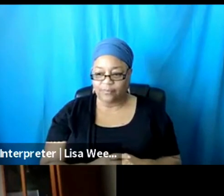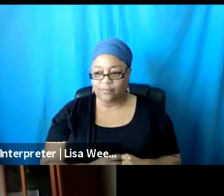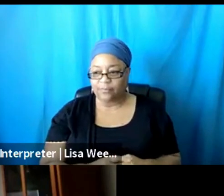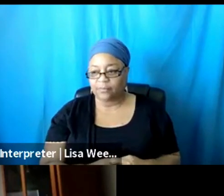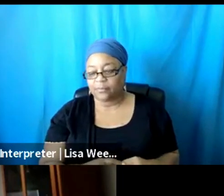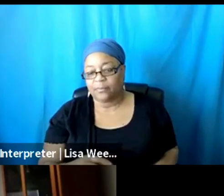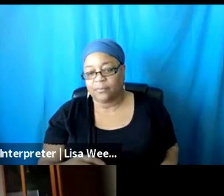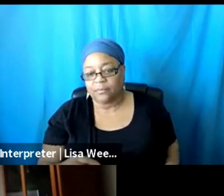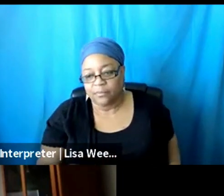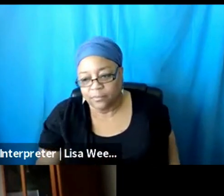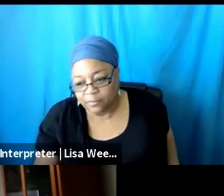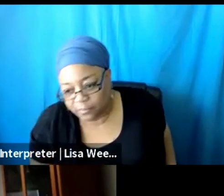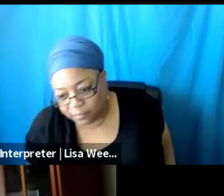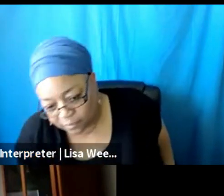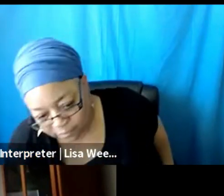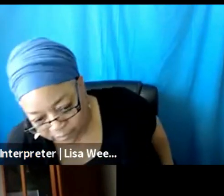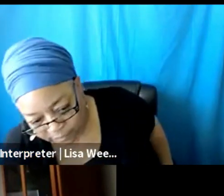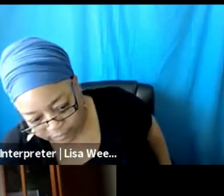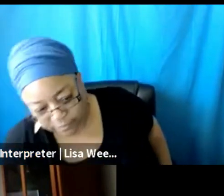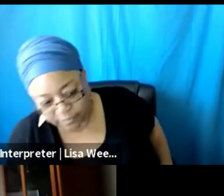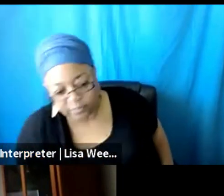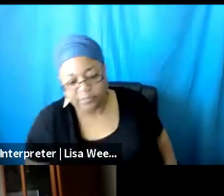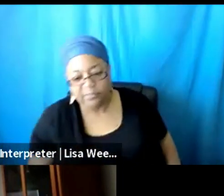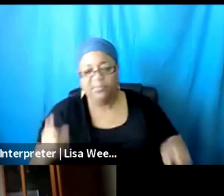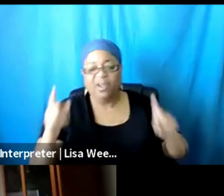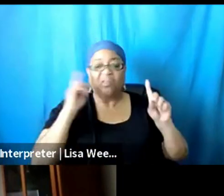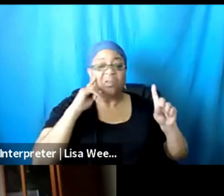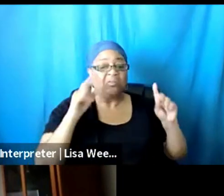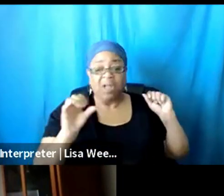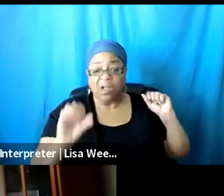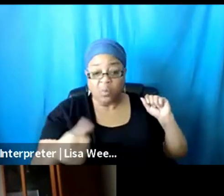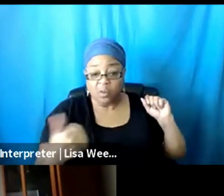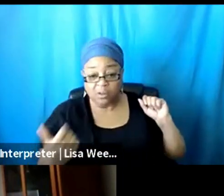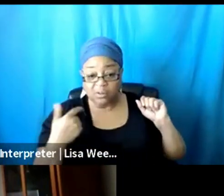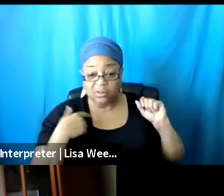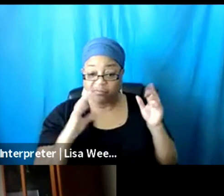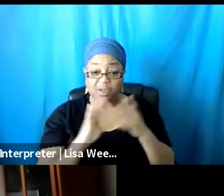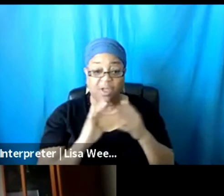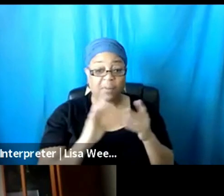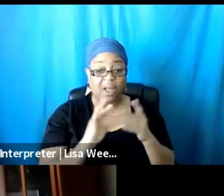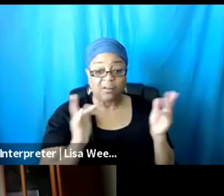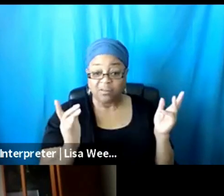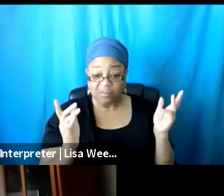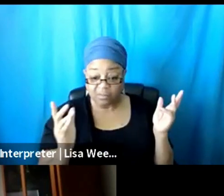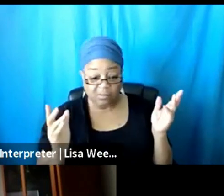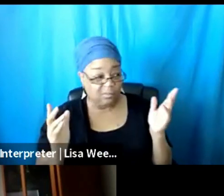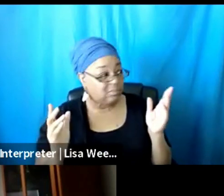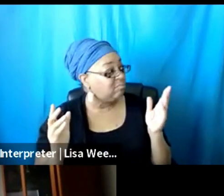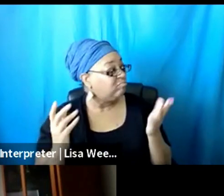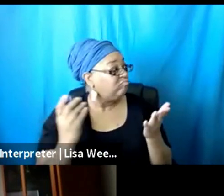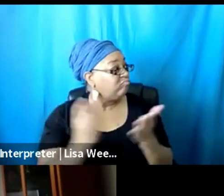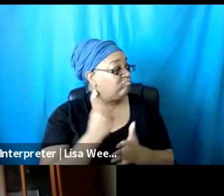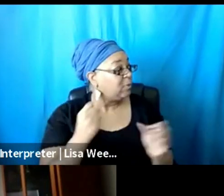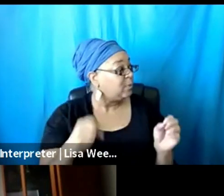Thank you. And I know it was directed to Nicolette, but if anybody else has got additional comments on that, certainly want to avail the opportunity.